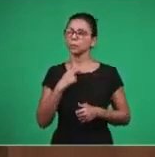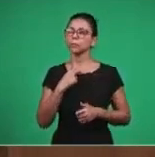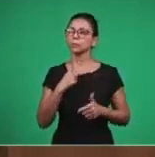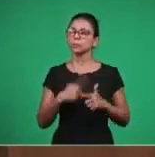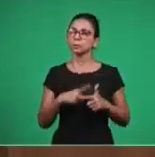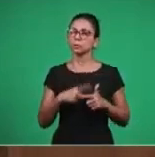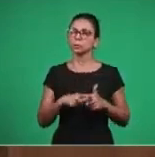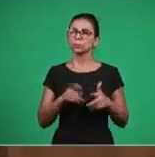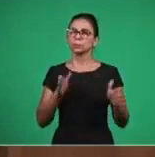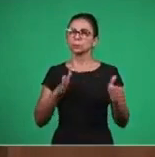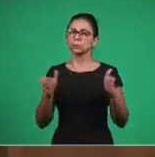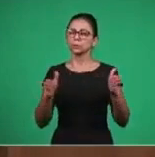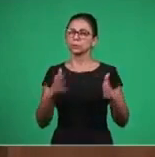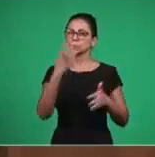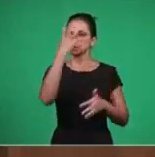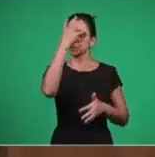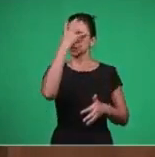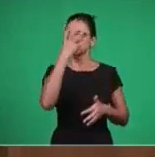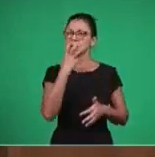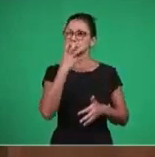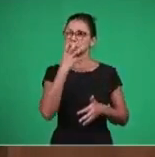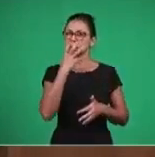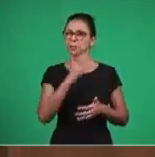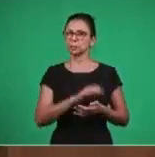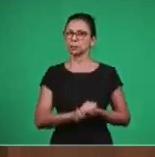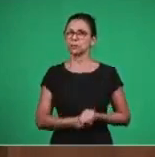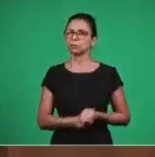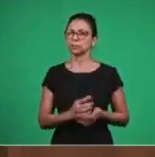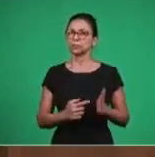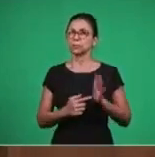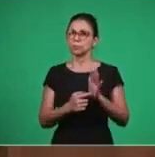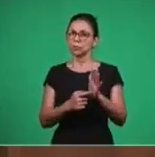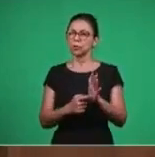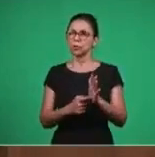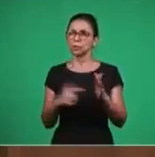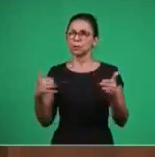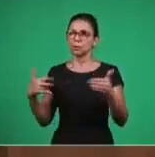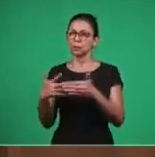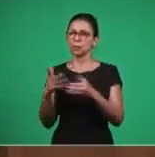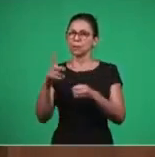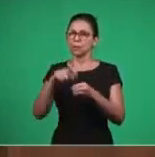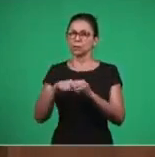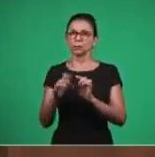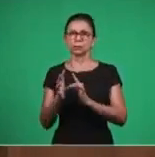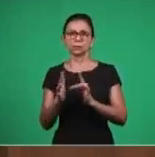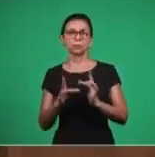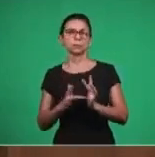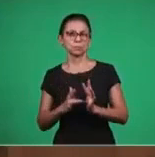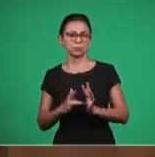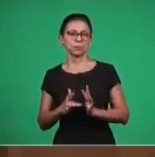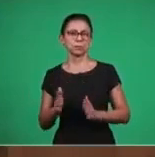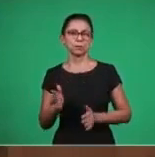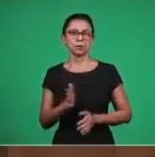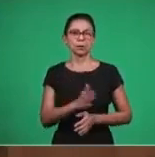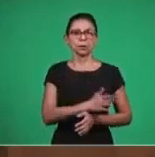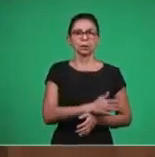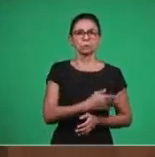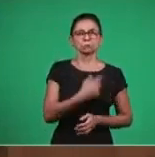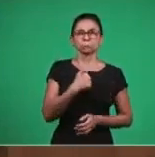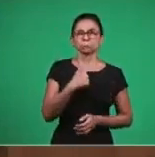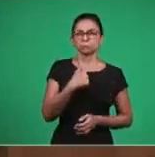that is so serious, which is the moment that precedes the return of the Lord Jesus.